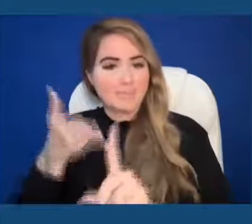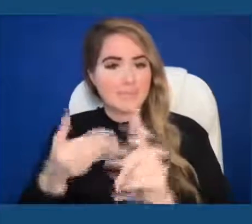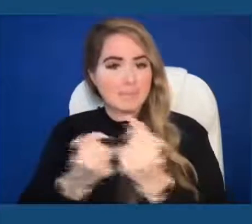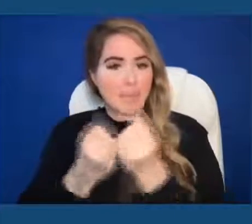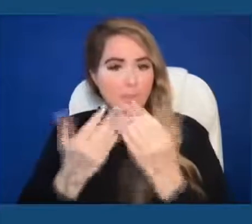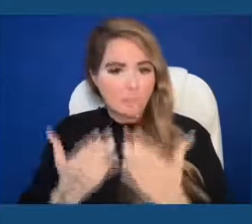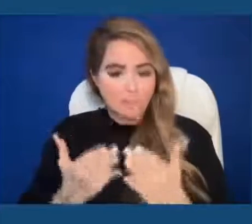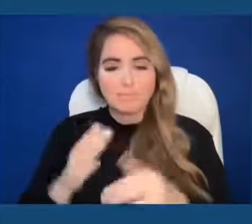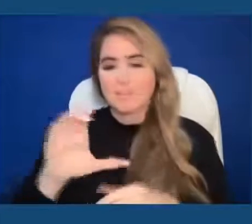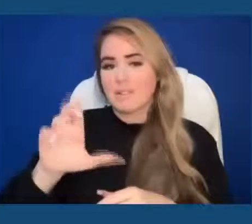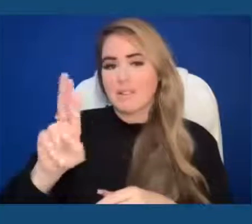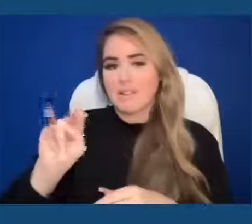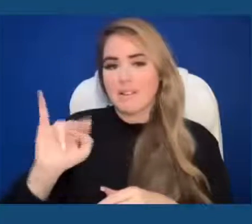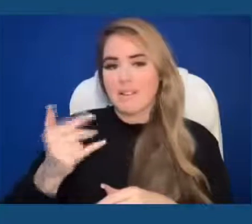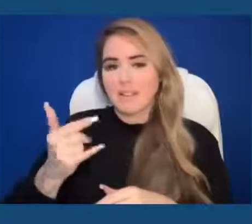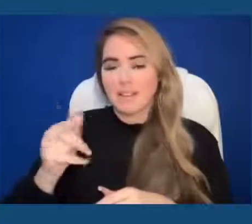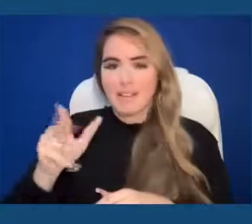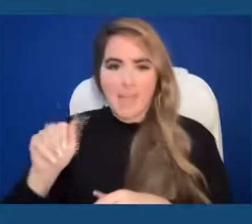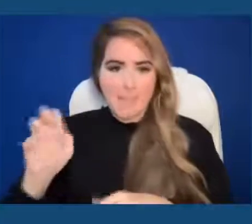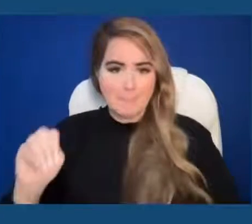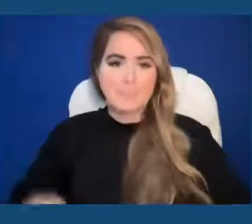Cunningham.